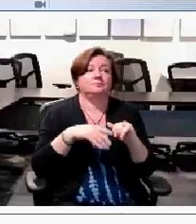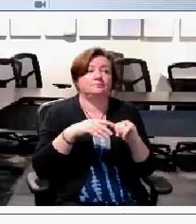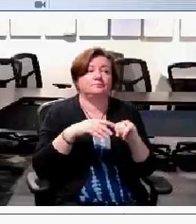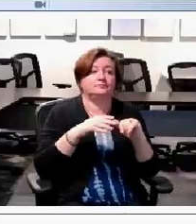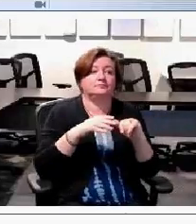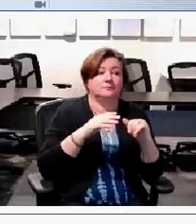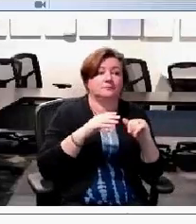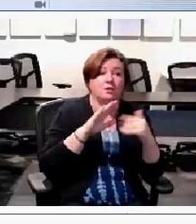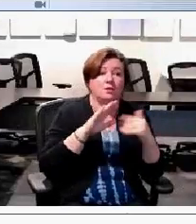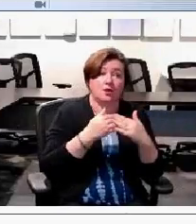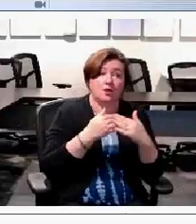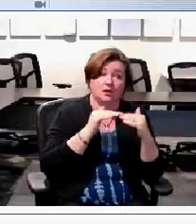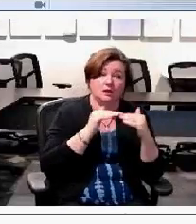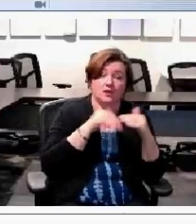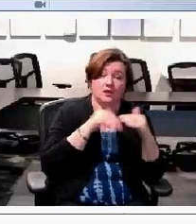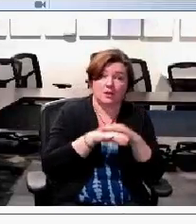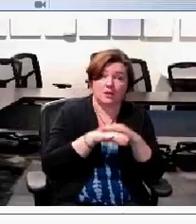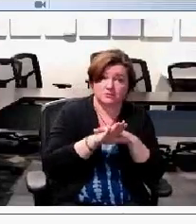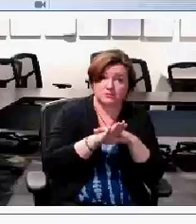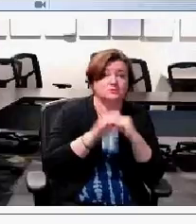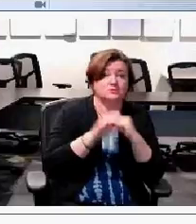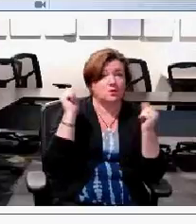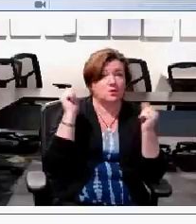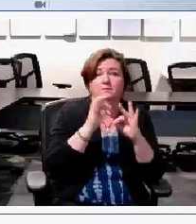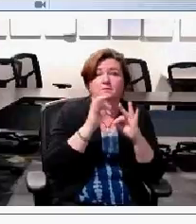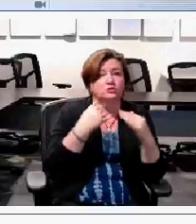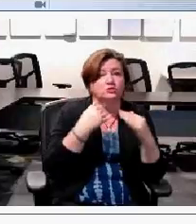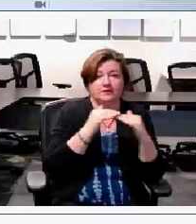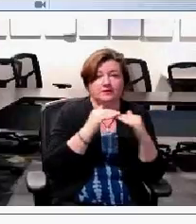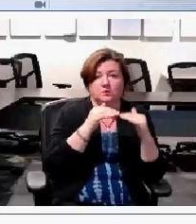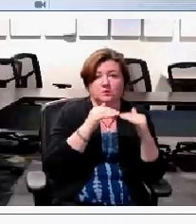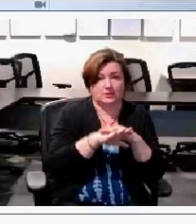families should have equal access to programs and services.